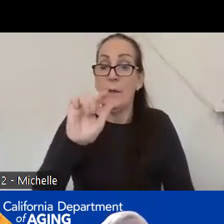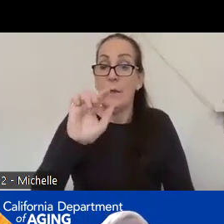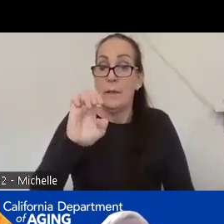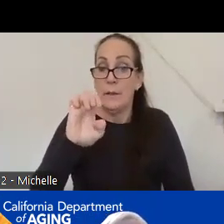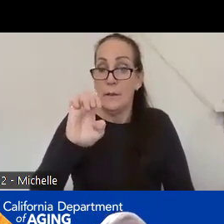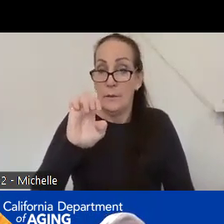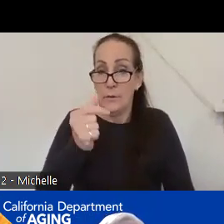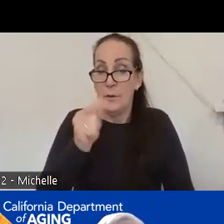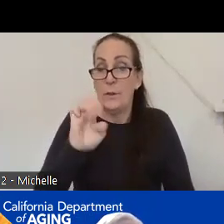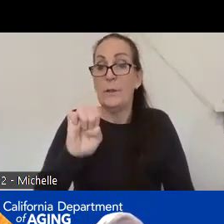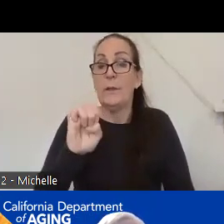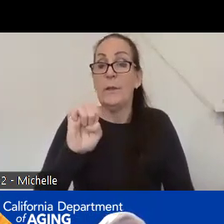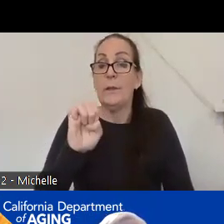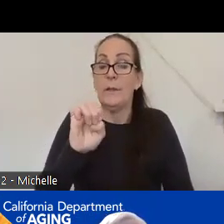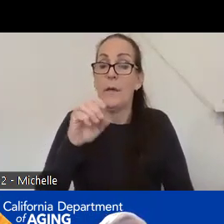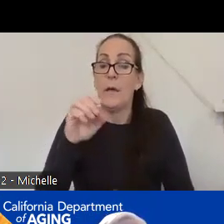ENGAGE,